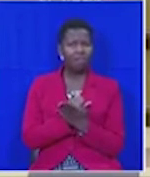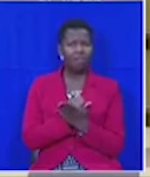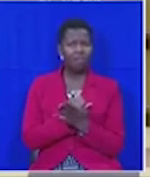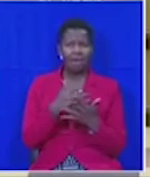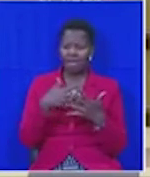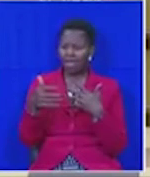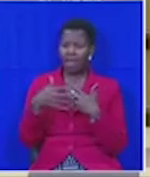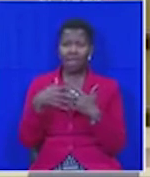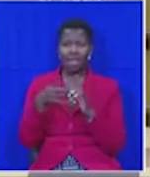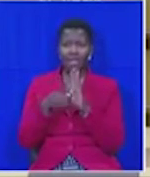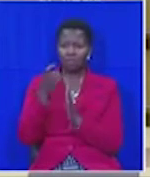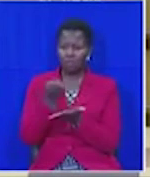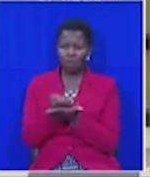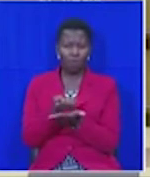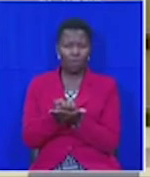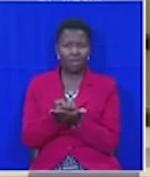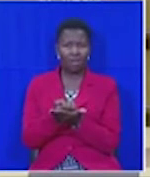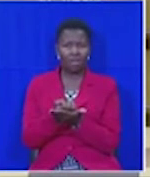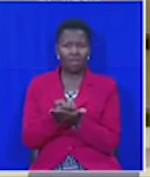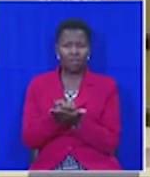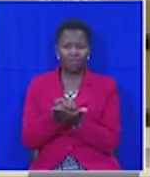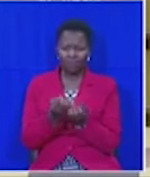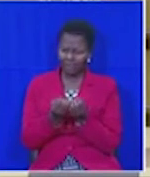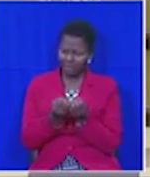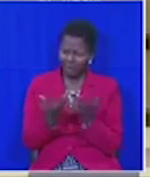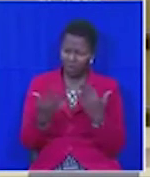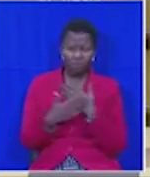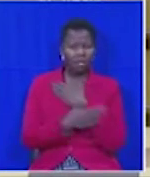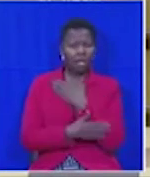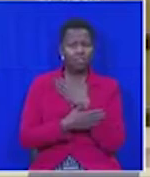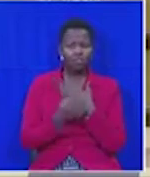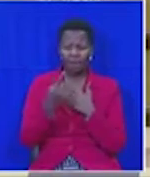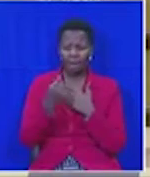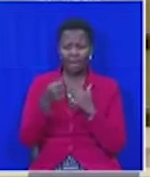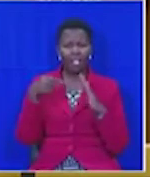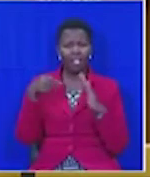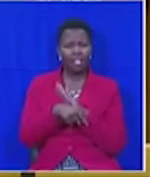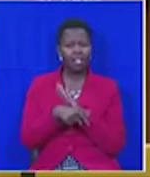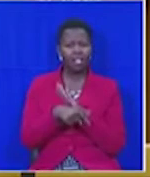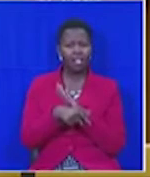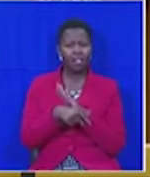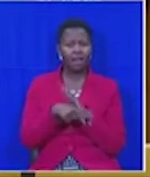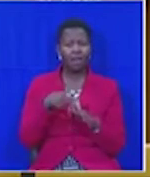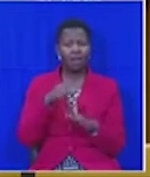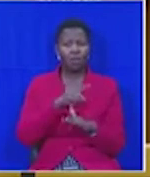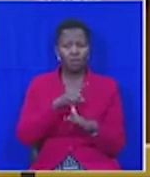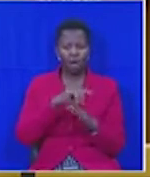developing economies actually suffered. Many countries went bankrupt because of, and